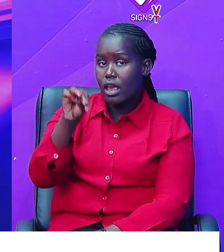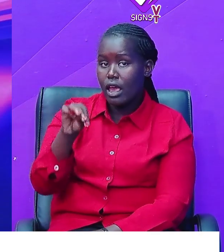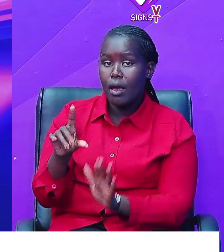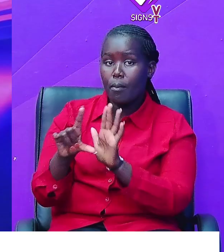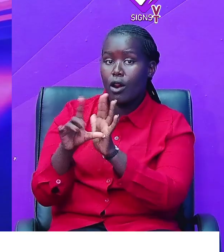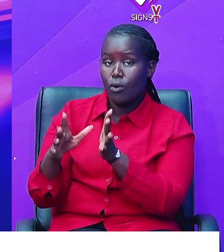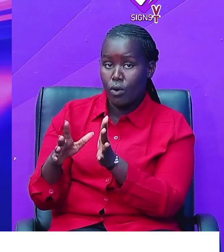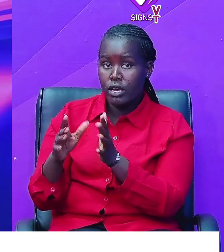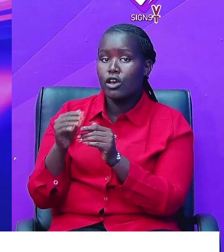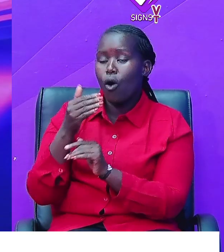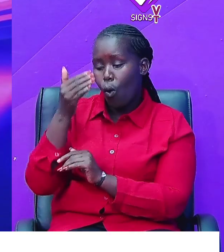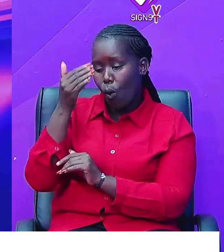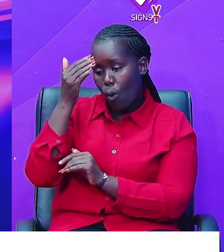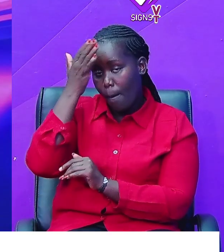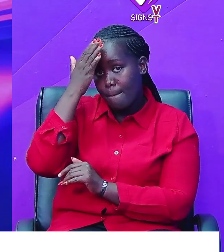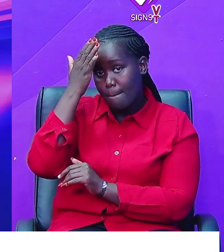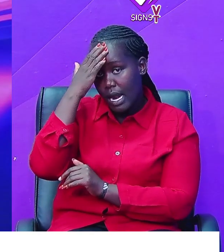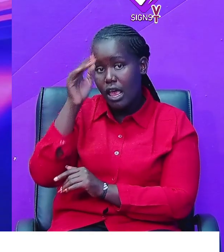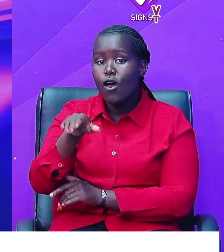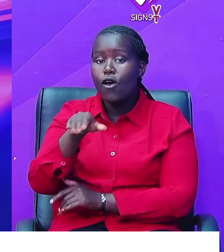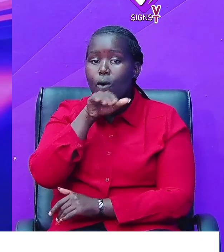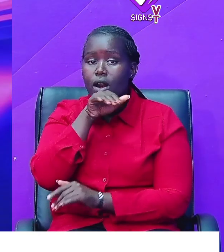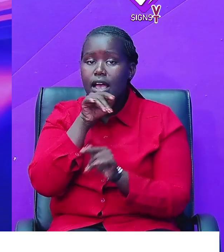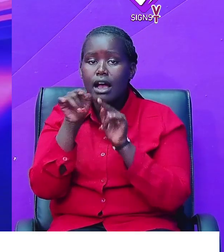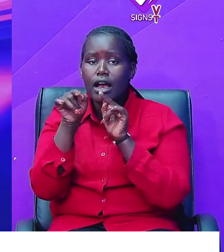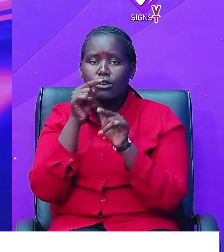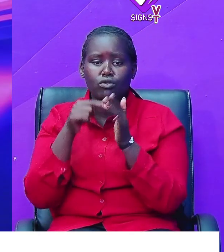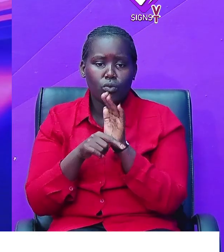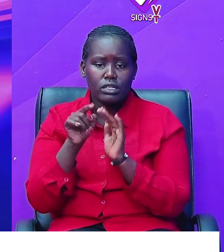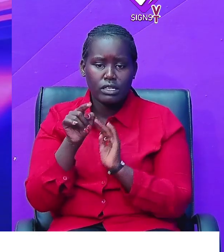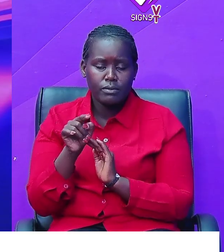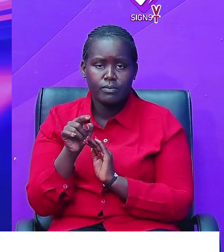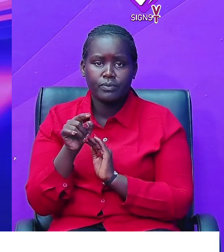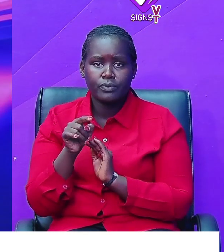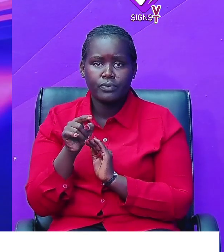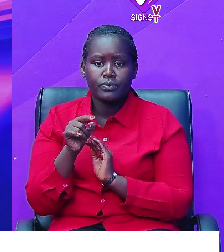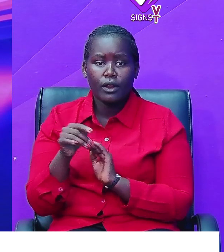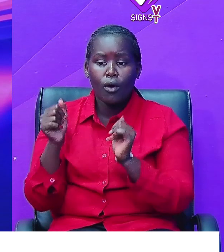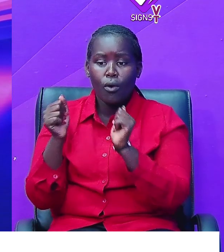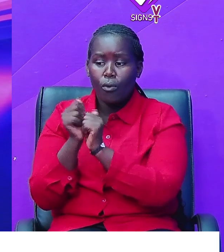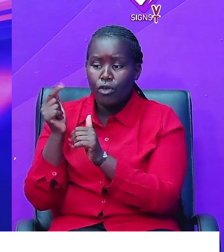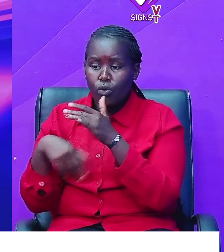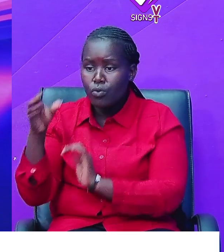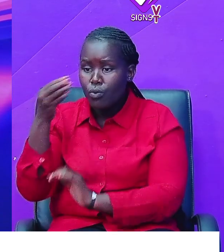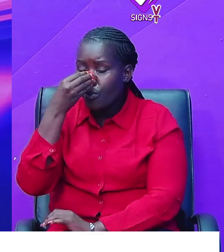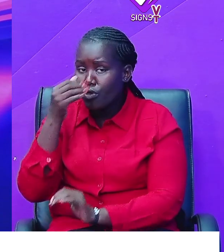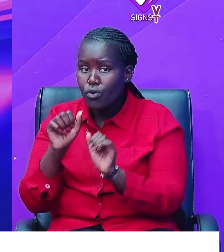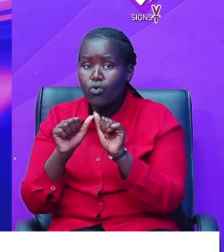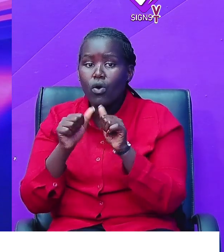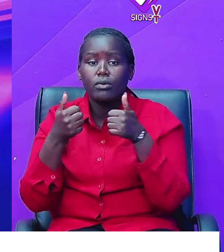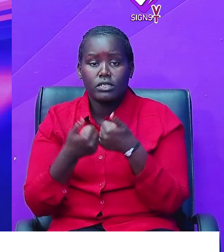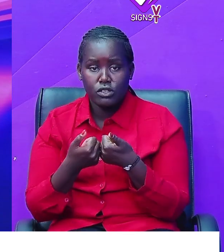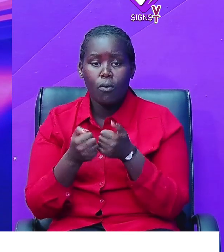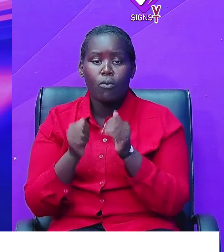legislators on Monday. Odinga had argued that his compromise with the Ruto administration